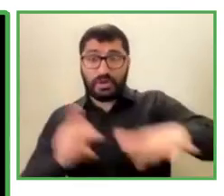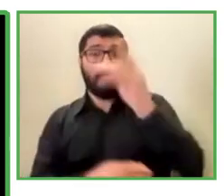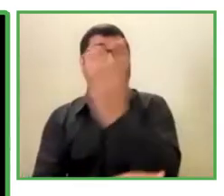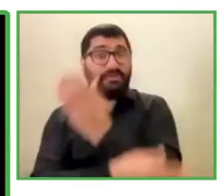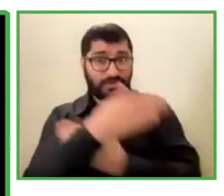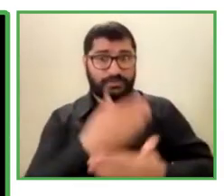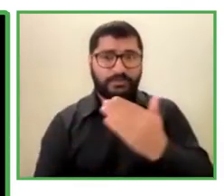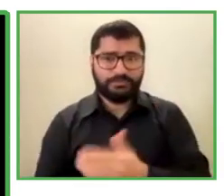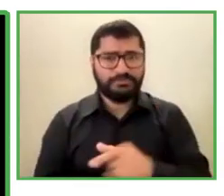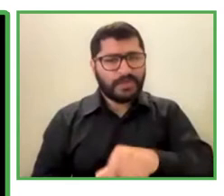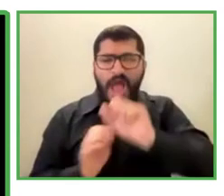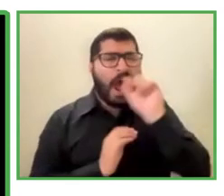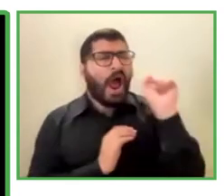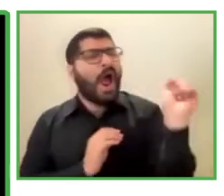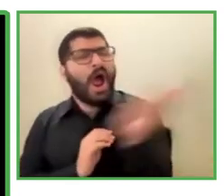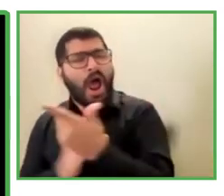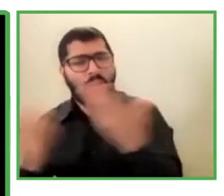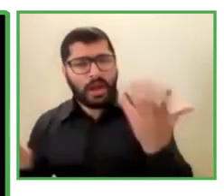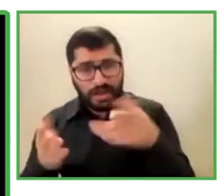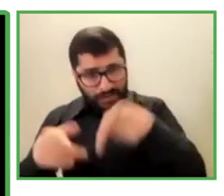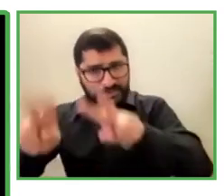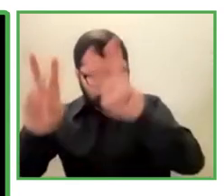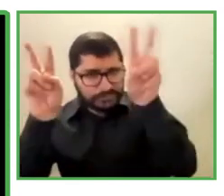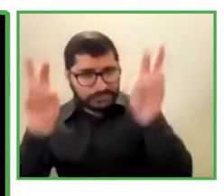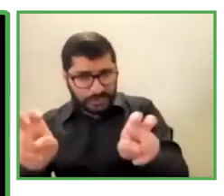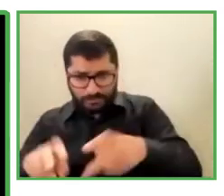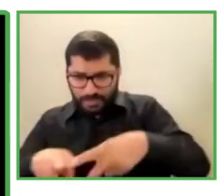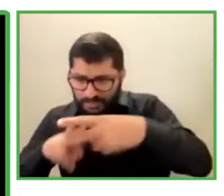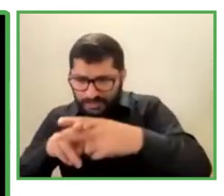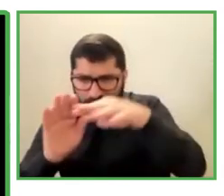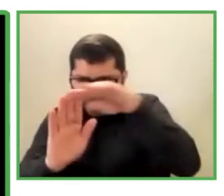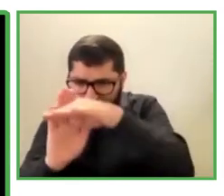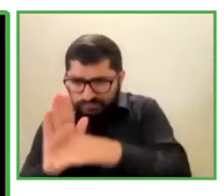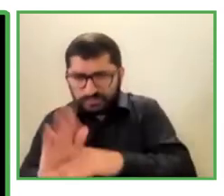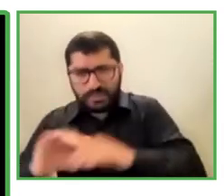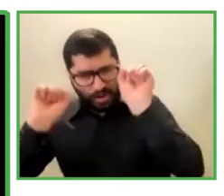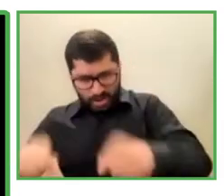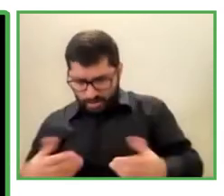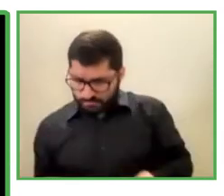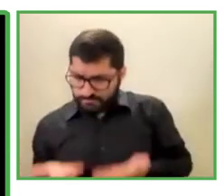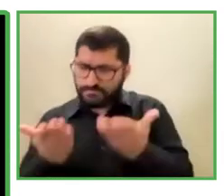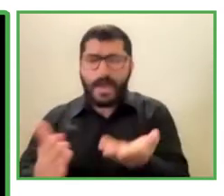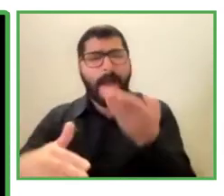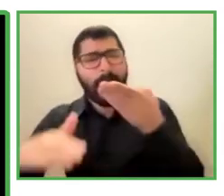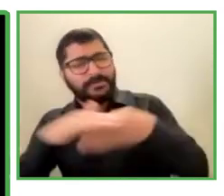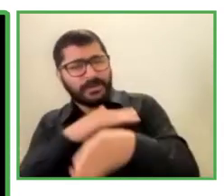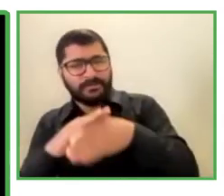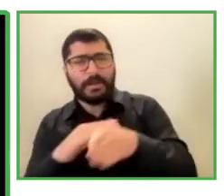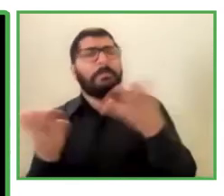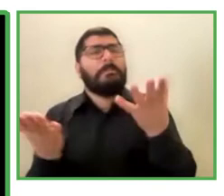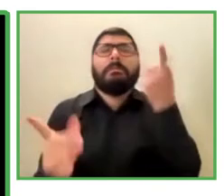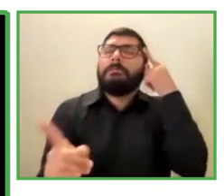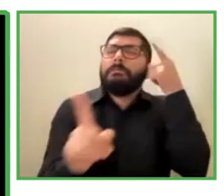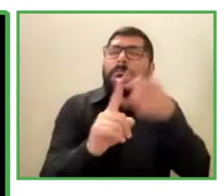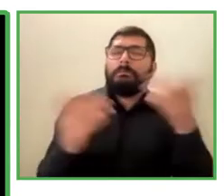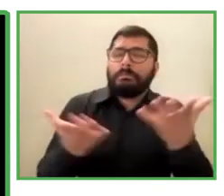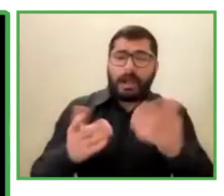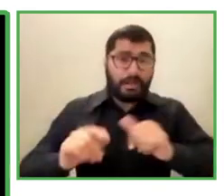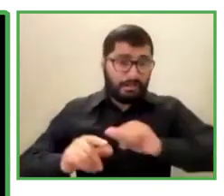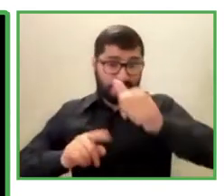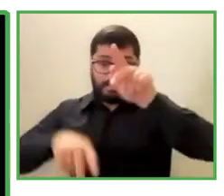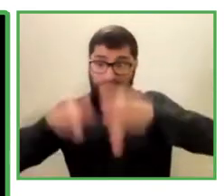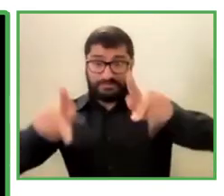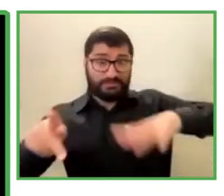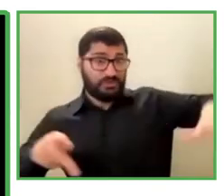And all of this tool is absolutely accessible for the different types of